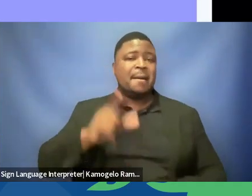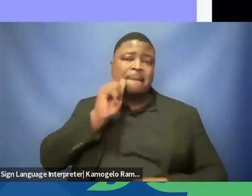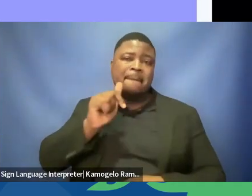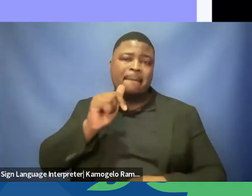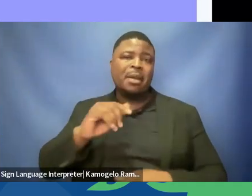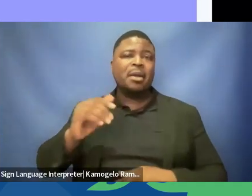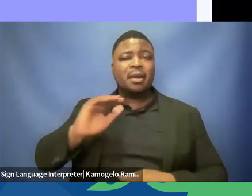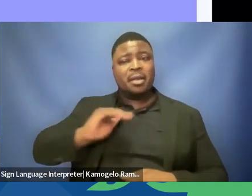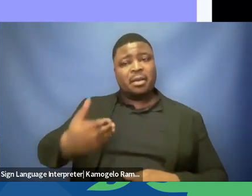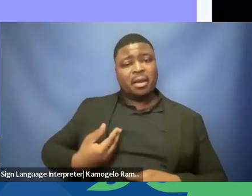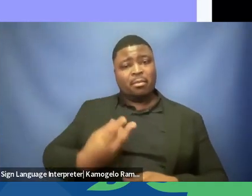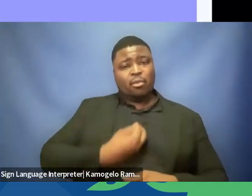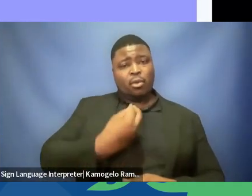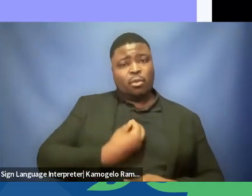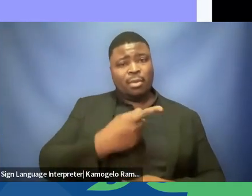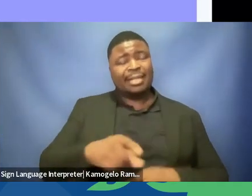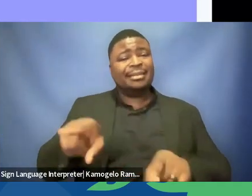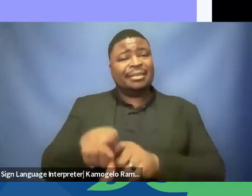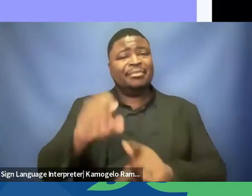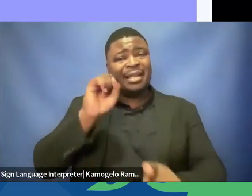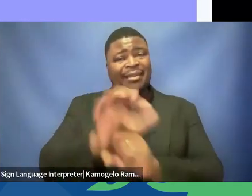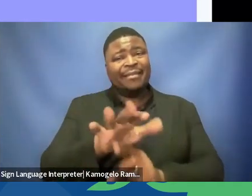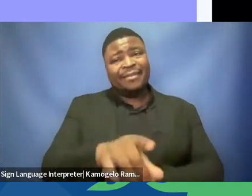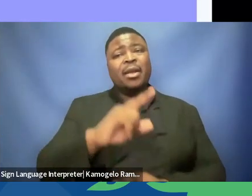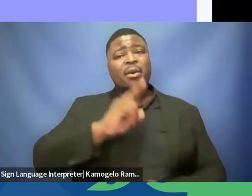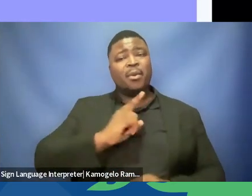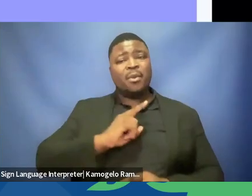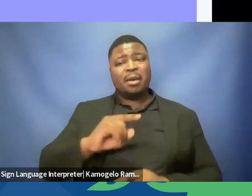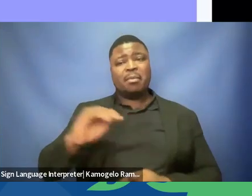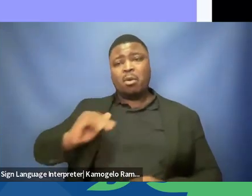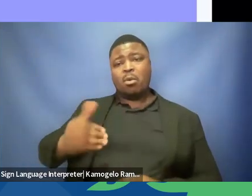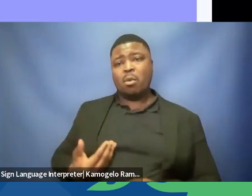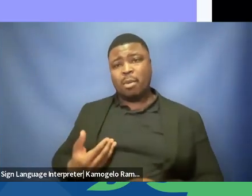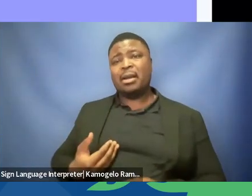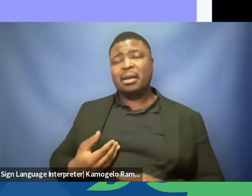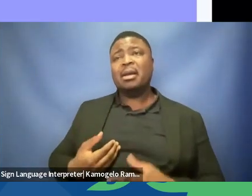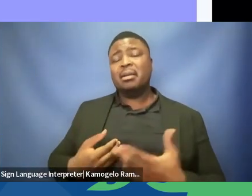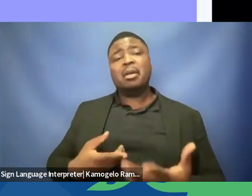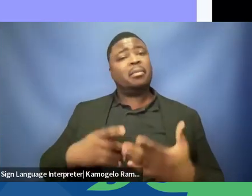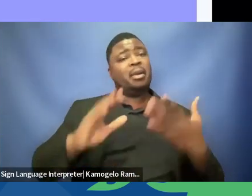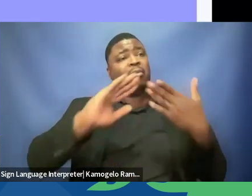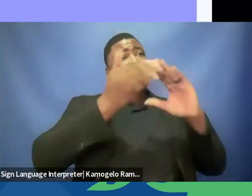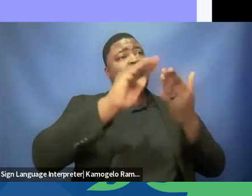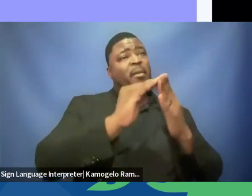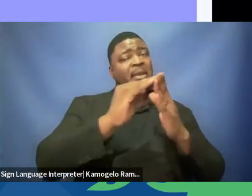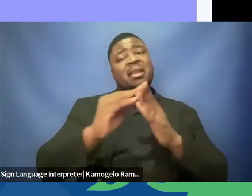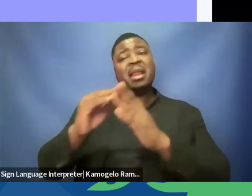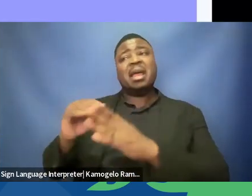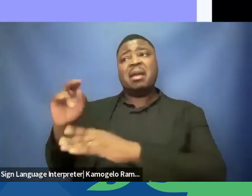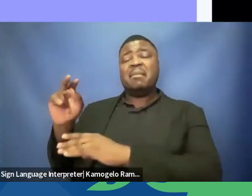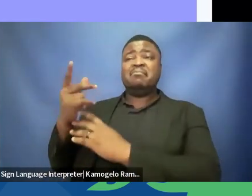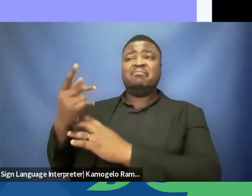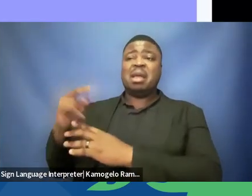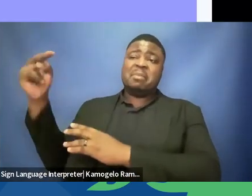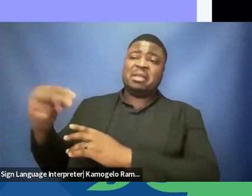drug settings. This is because the women, I think the general perception of society towards women, whereby a woman who's